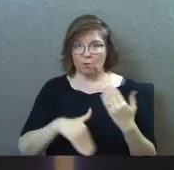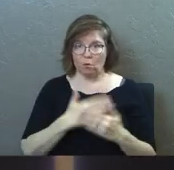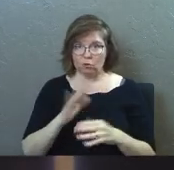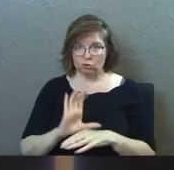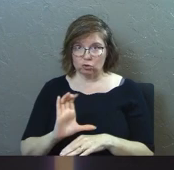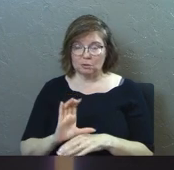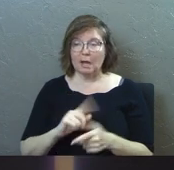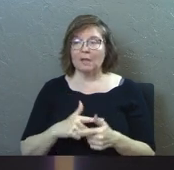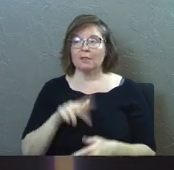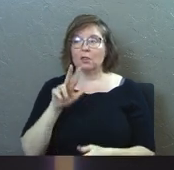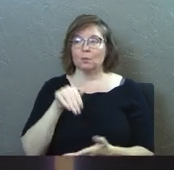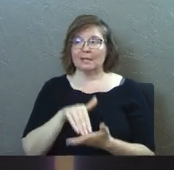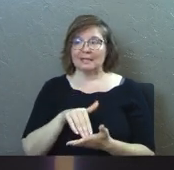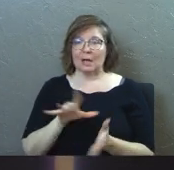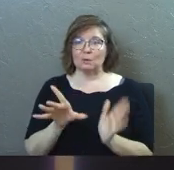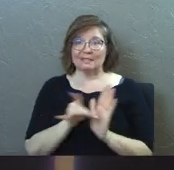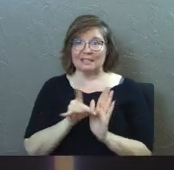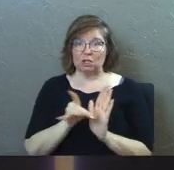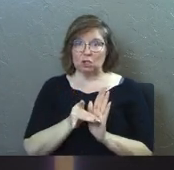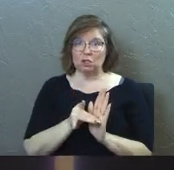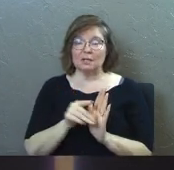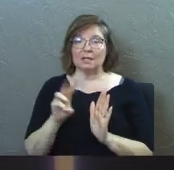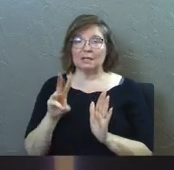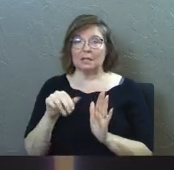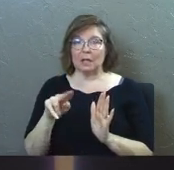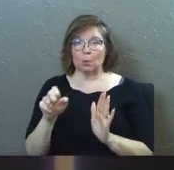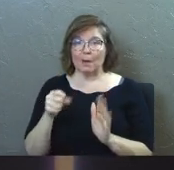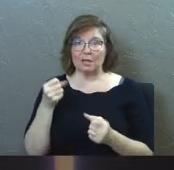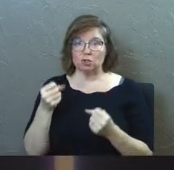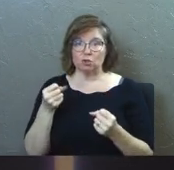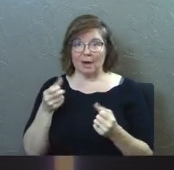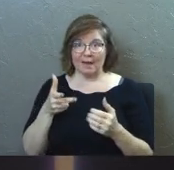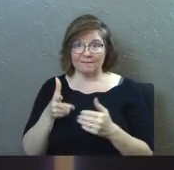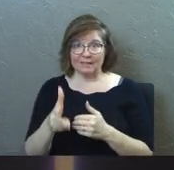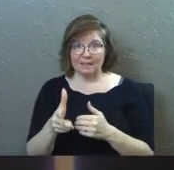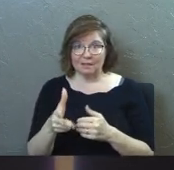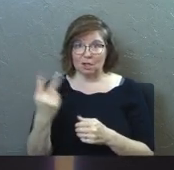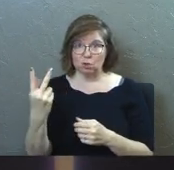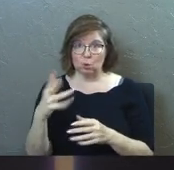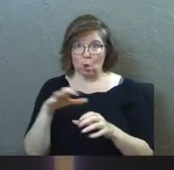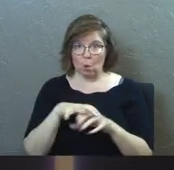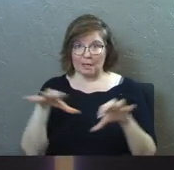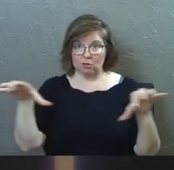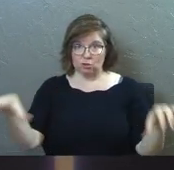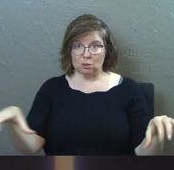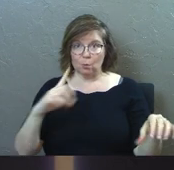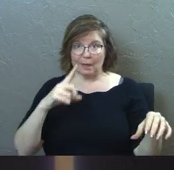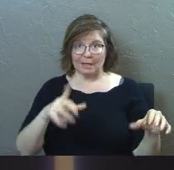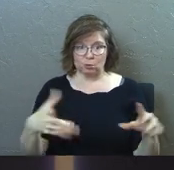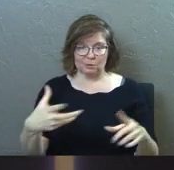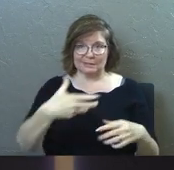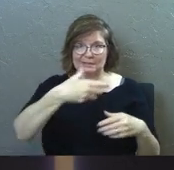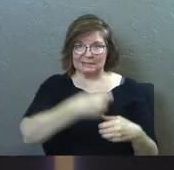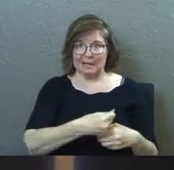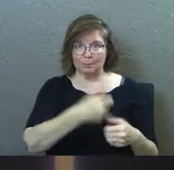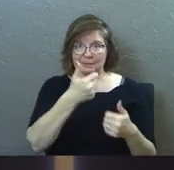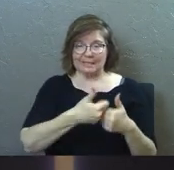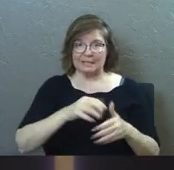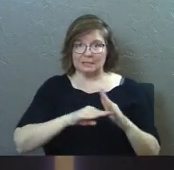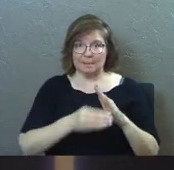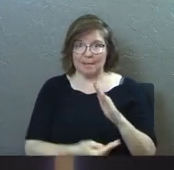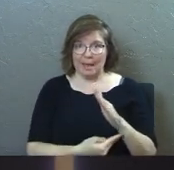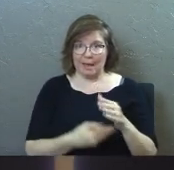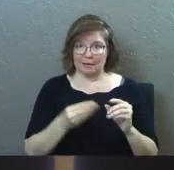churches. And then 3,000 stickers that Wayne's Drive-In, the 2 different locations, are actually going to staple to every